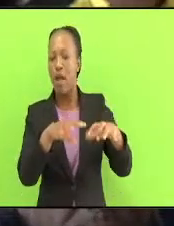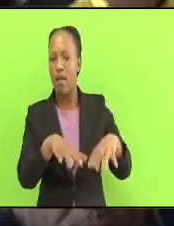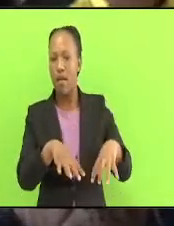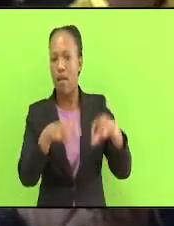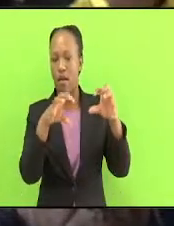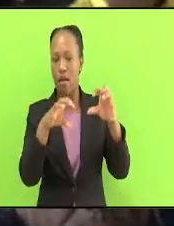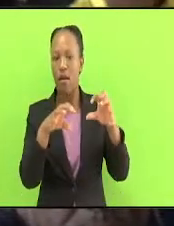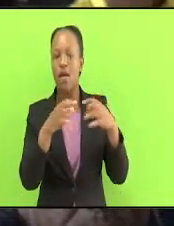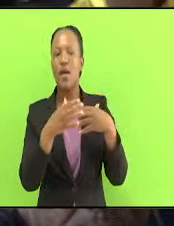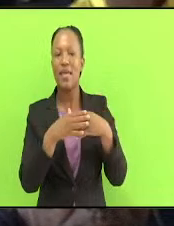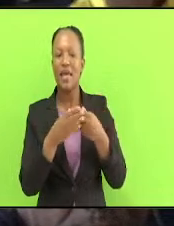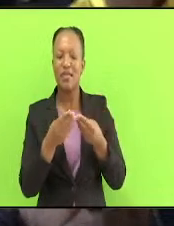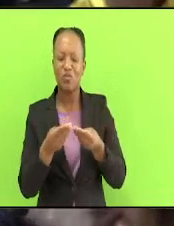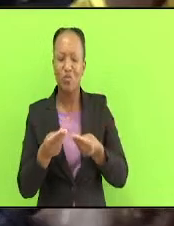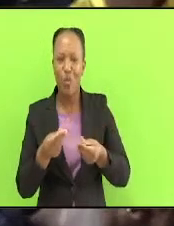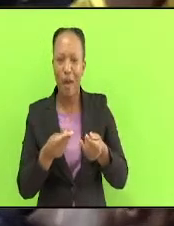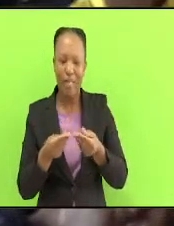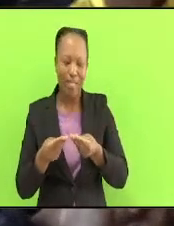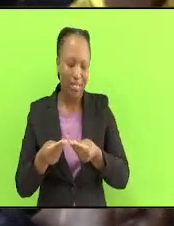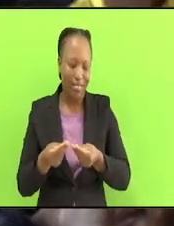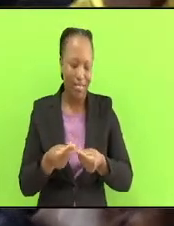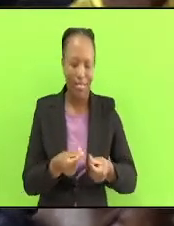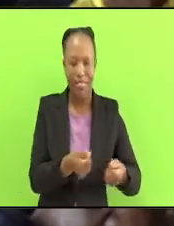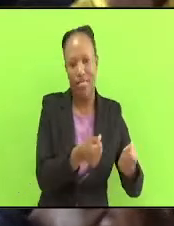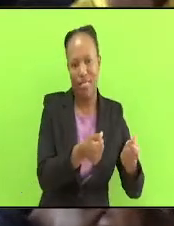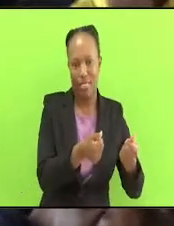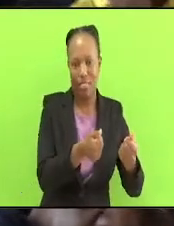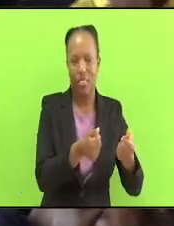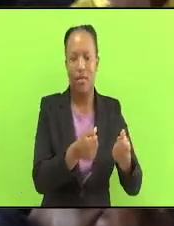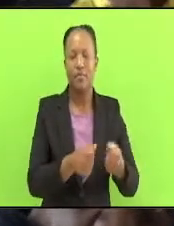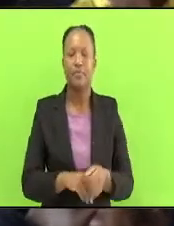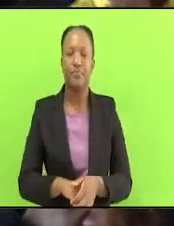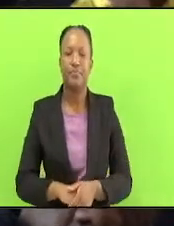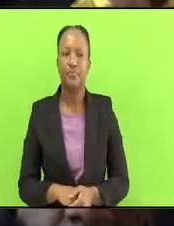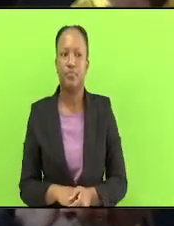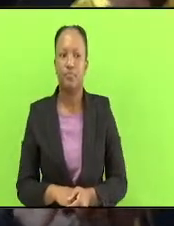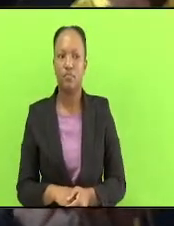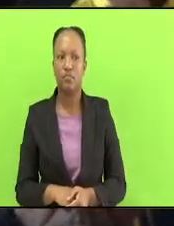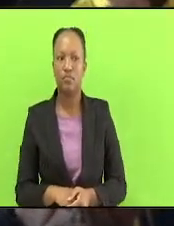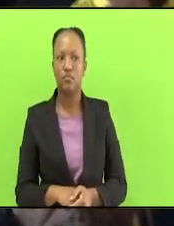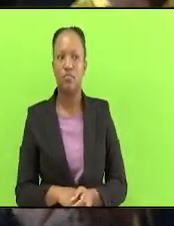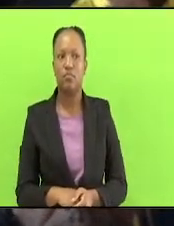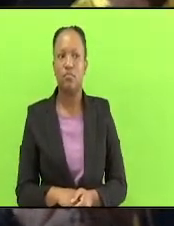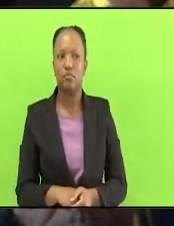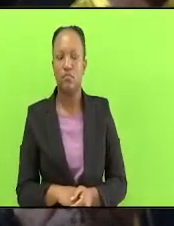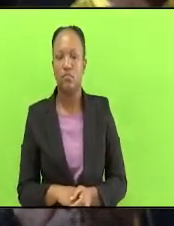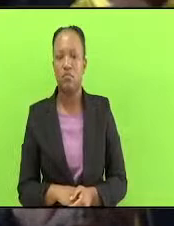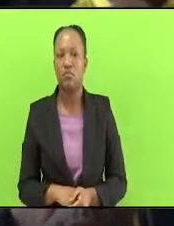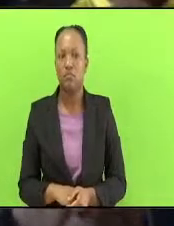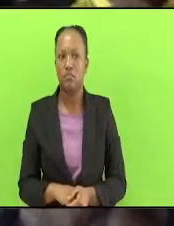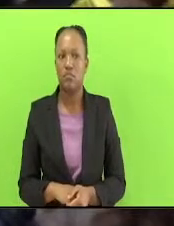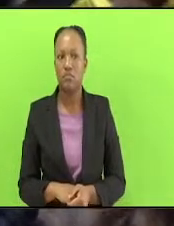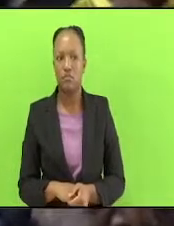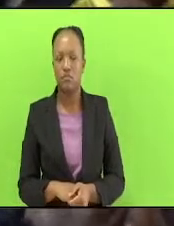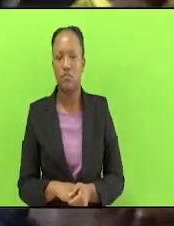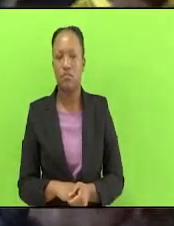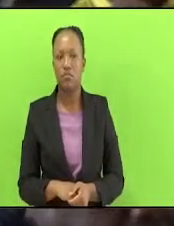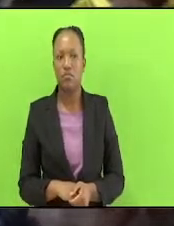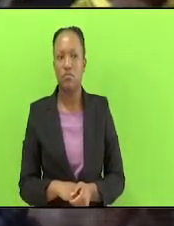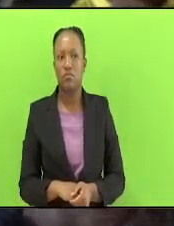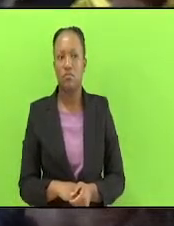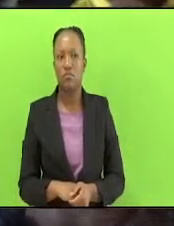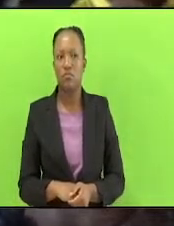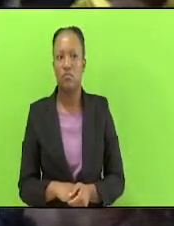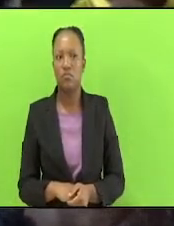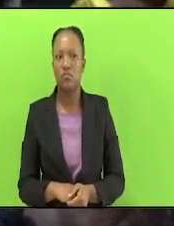soil erosion. so fire and rain, both of them causes soil erosion.